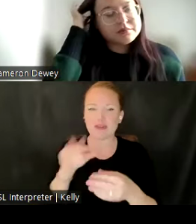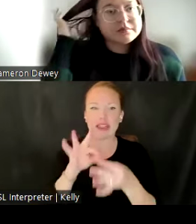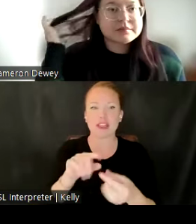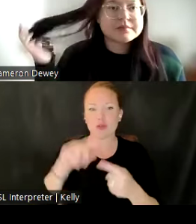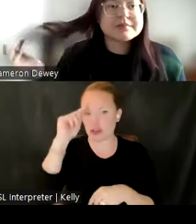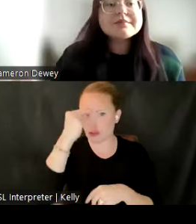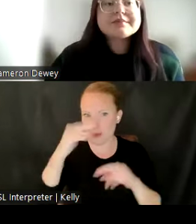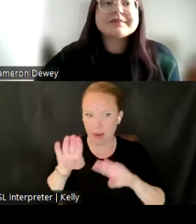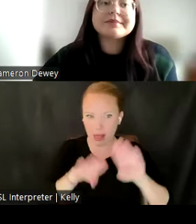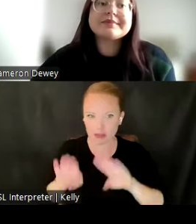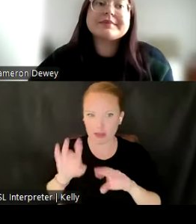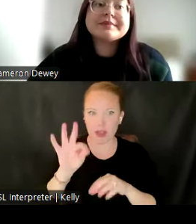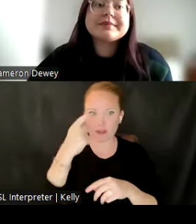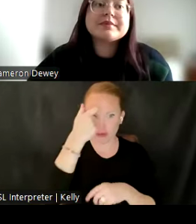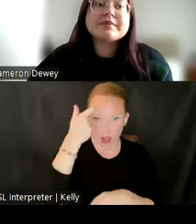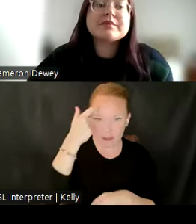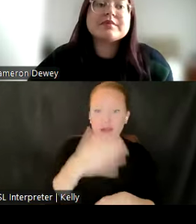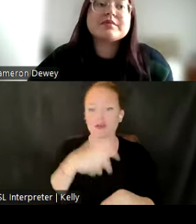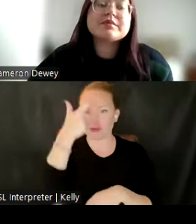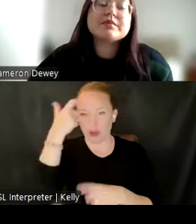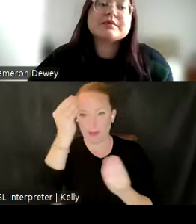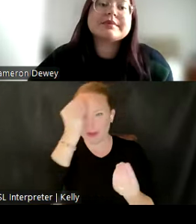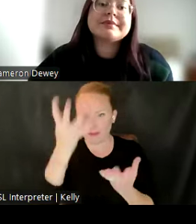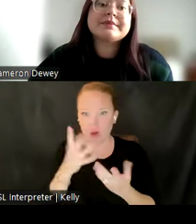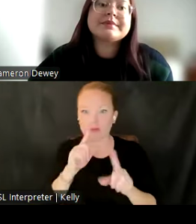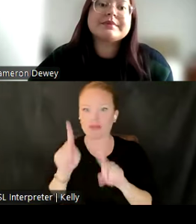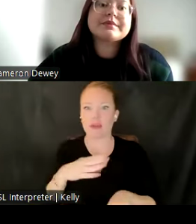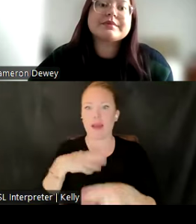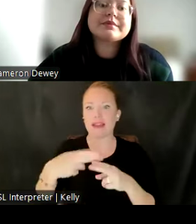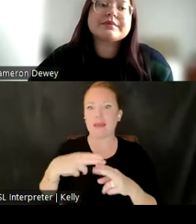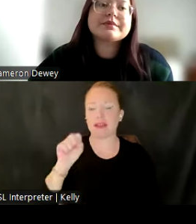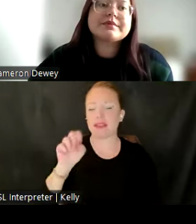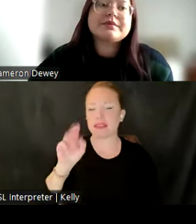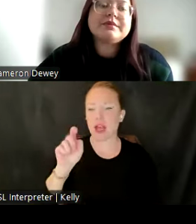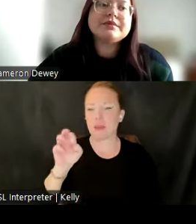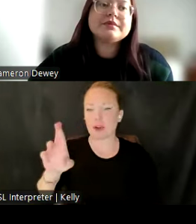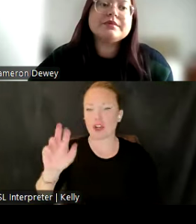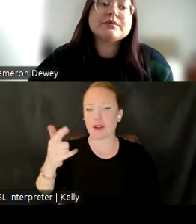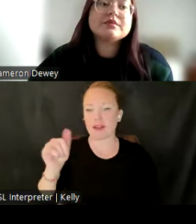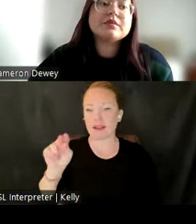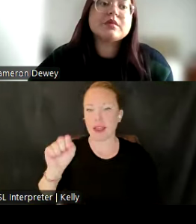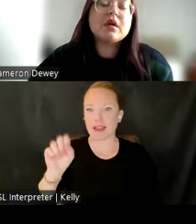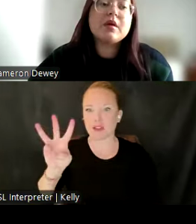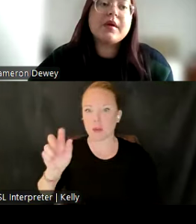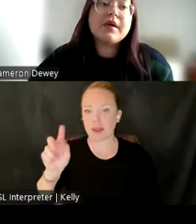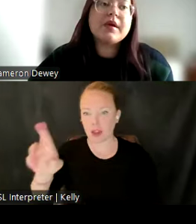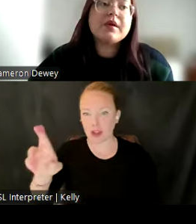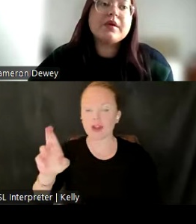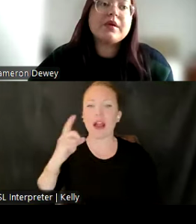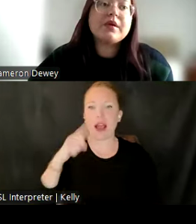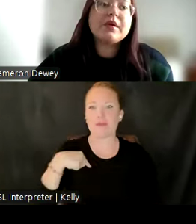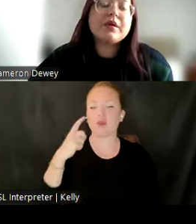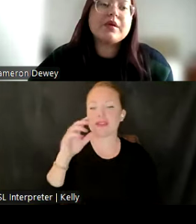and trauma-informed response. My name is Summer Gaines Wheeler. I am the Sexual Assault Forensic Exam and Sexual